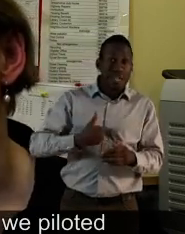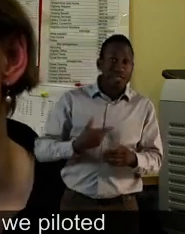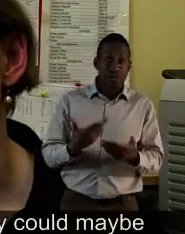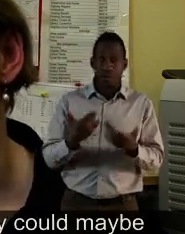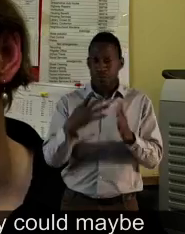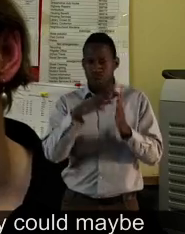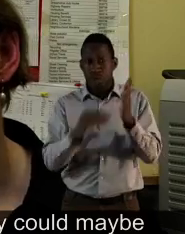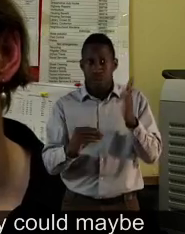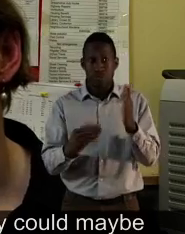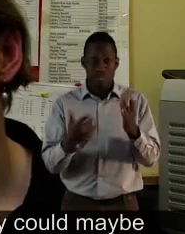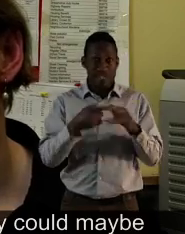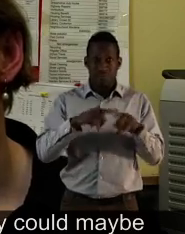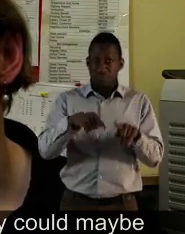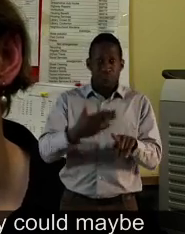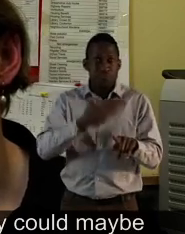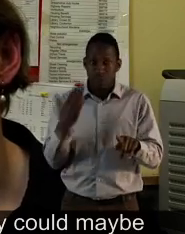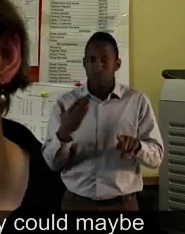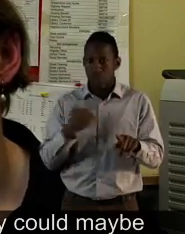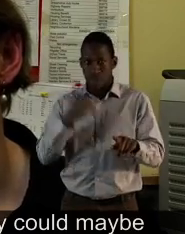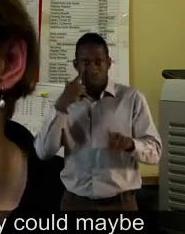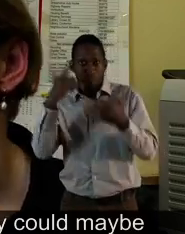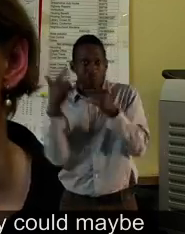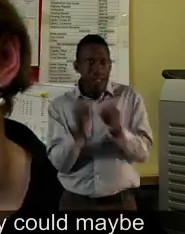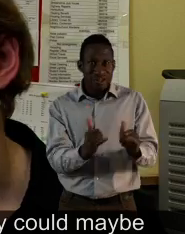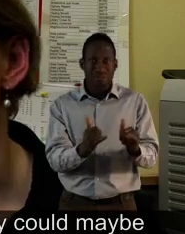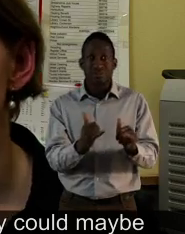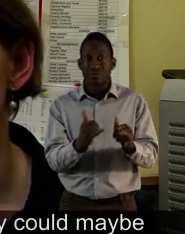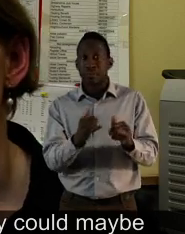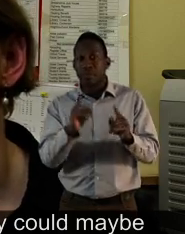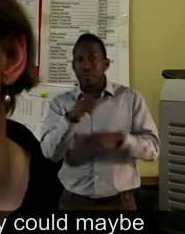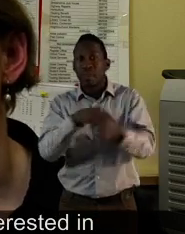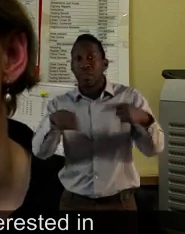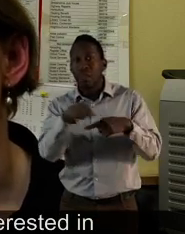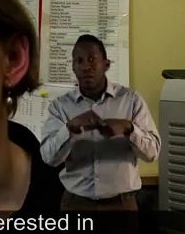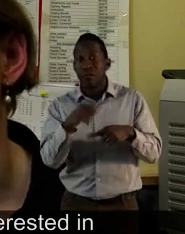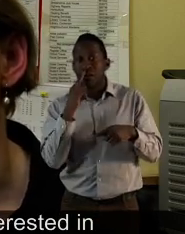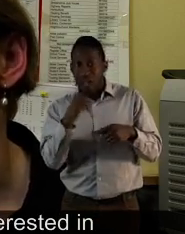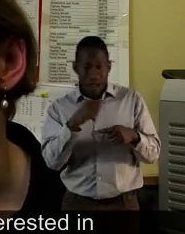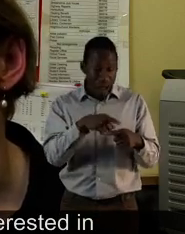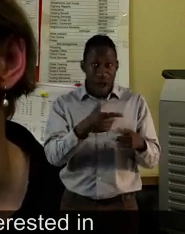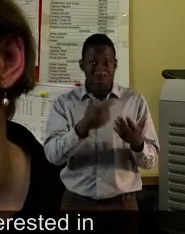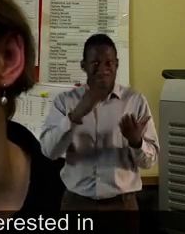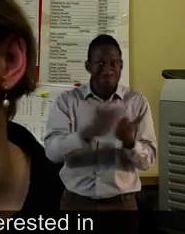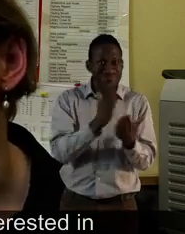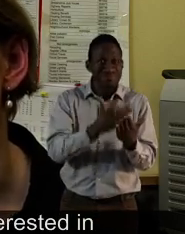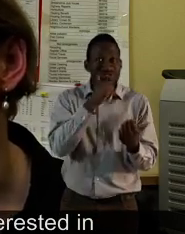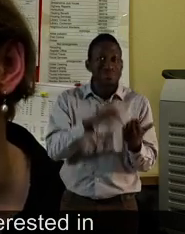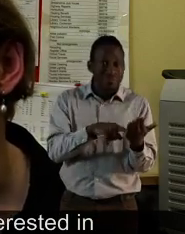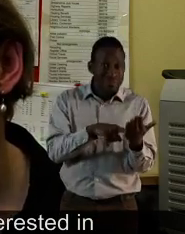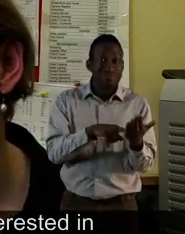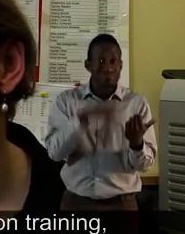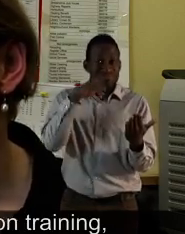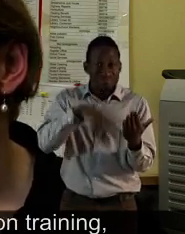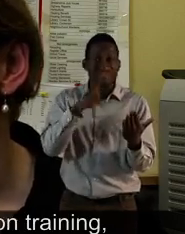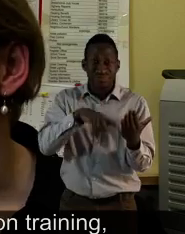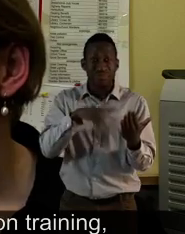as a chapter and they could read it, and then they could maybe do a bit more research around it if that's an area they're particularly interested in or want to know a bit more